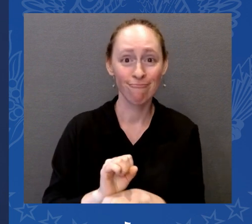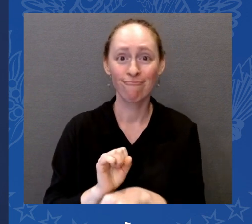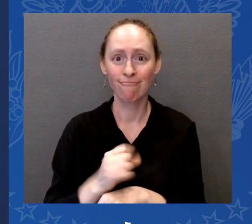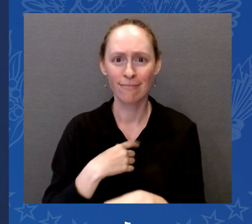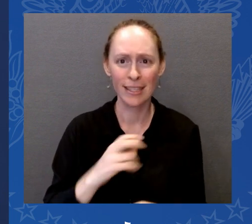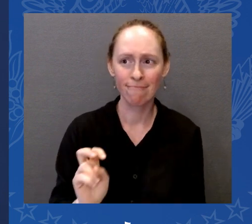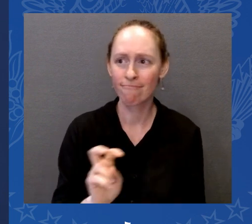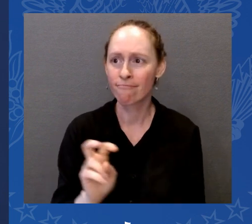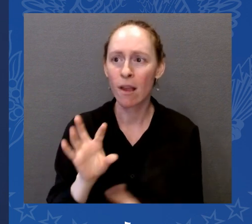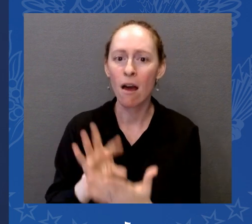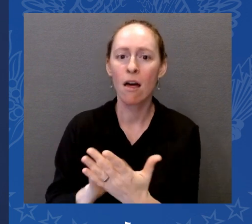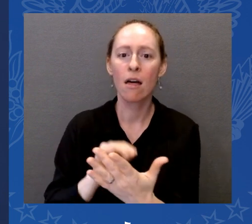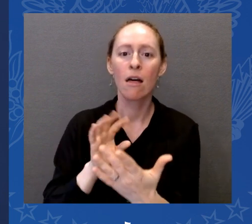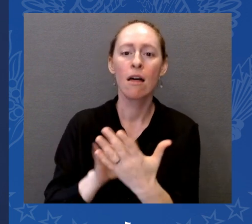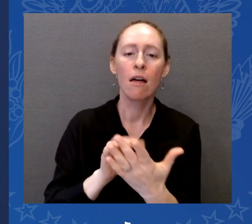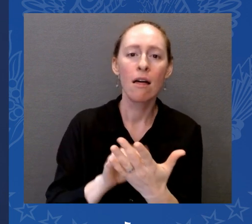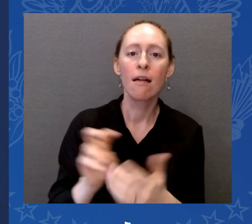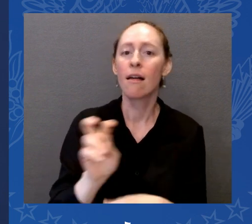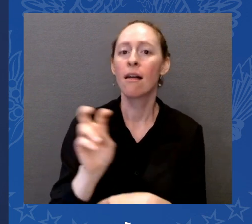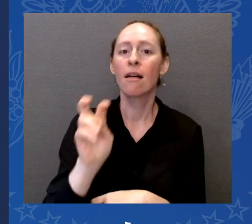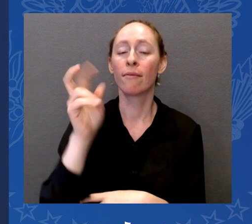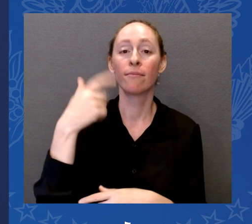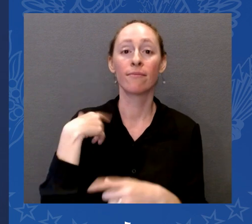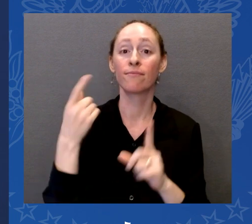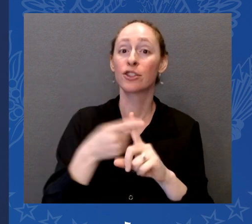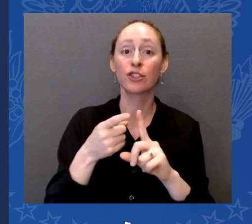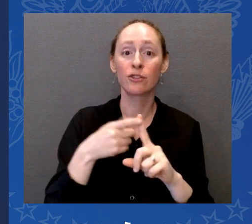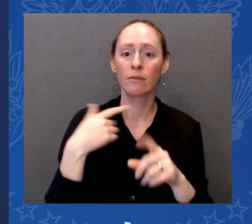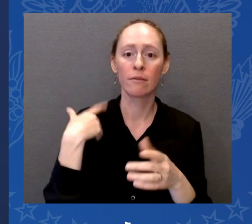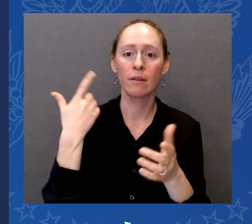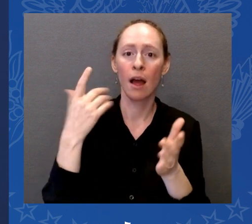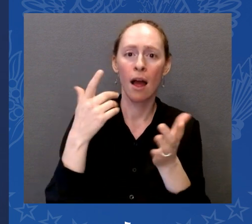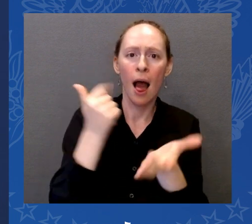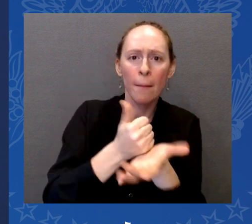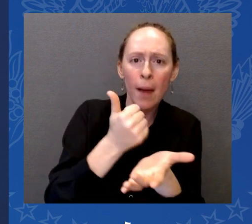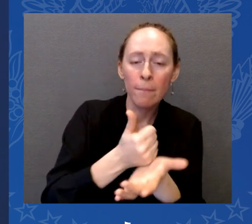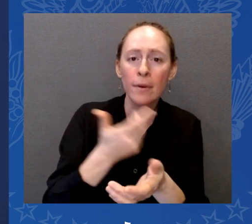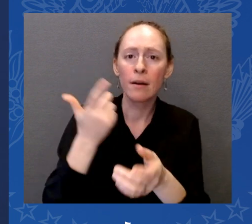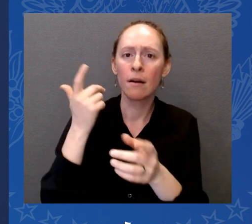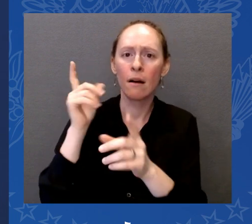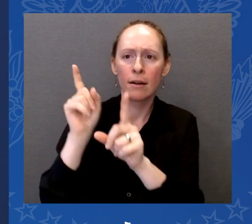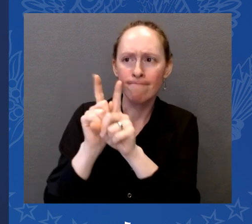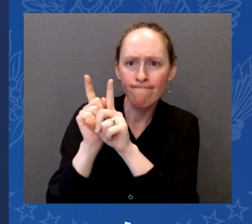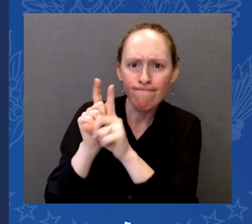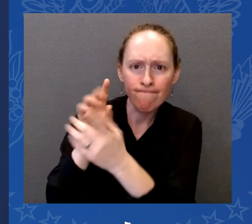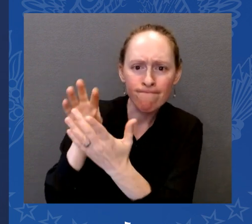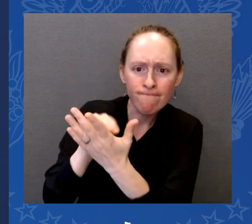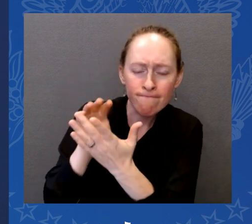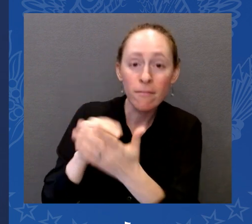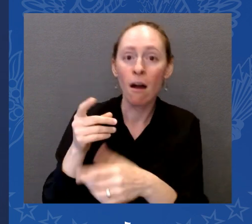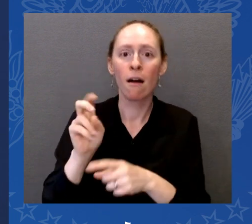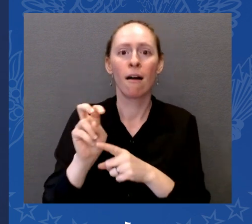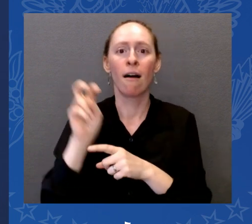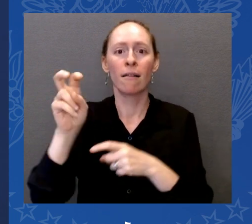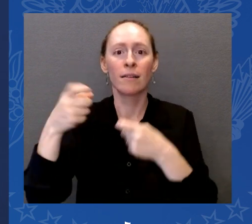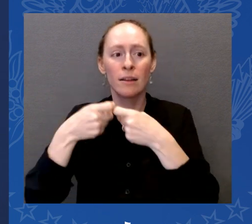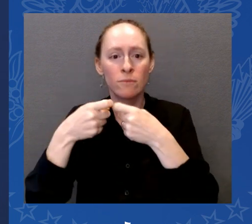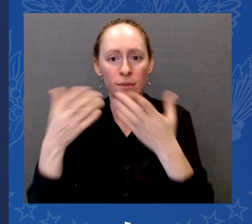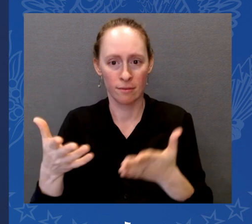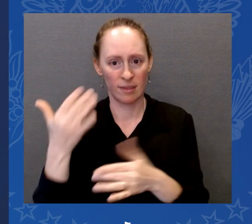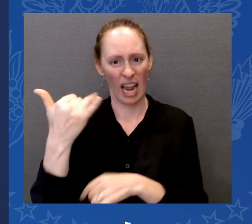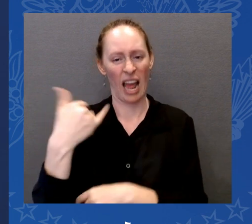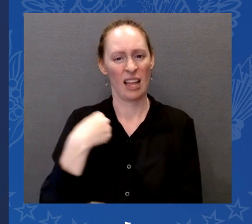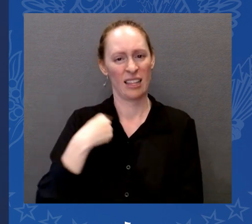then a journeywoman electrician. And now I am the first Black woman master